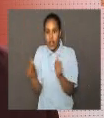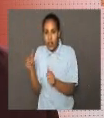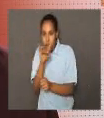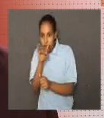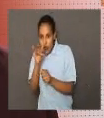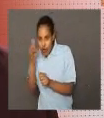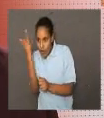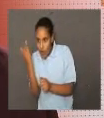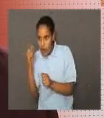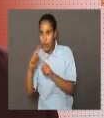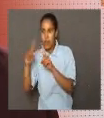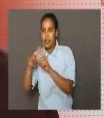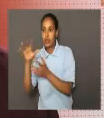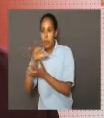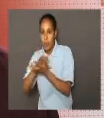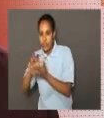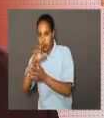a heterogeneous mixture.